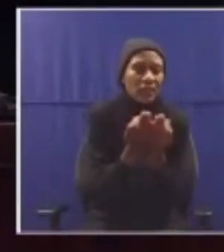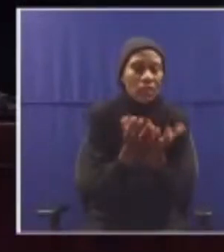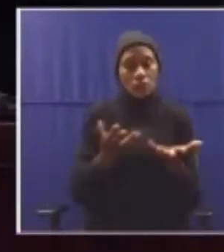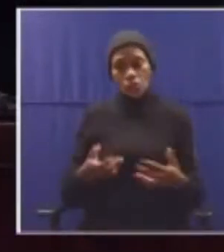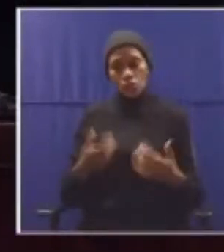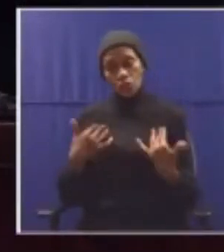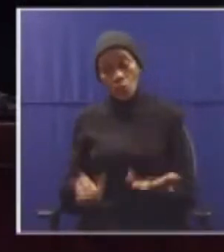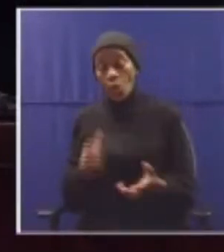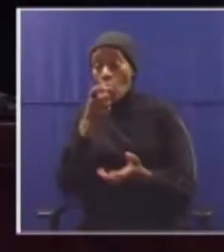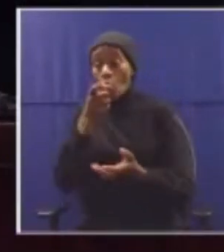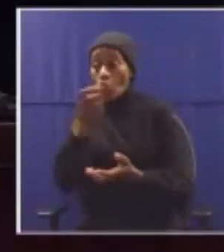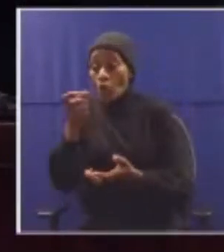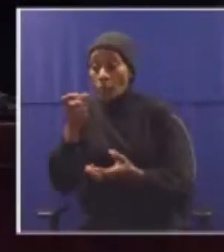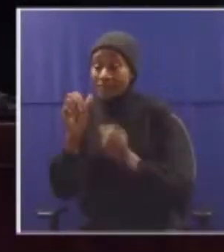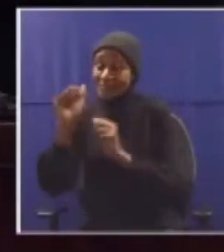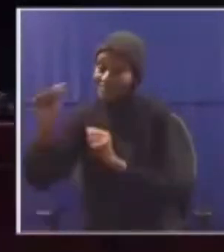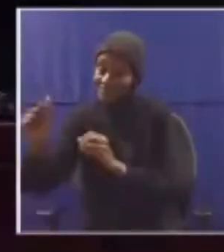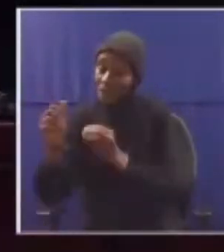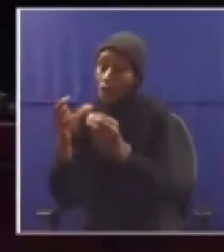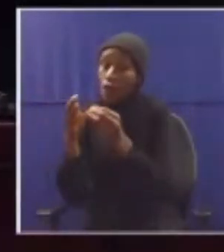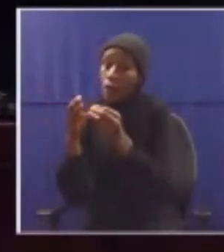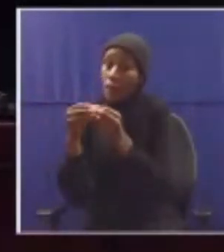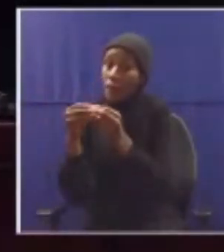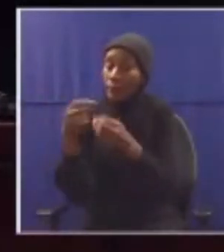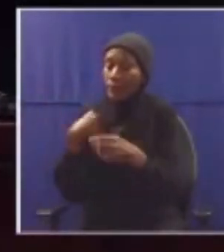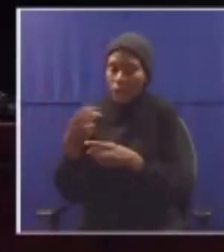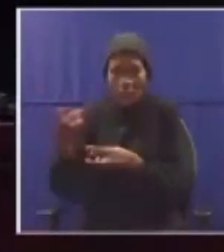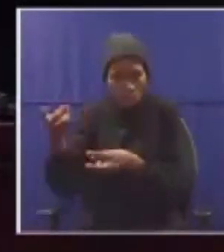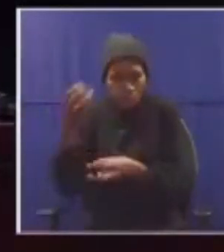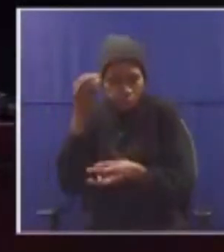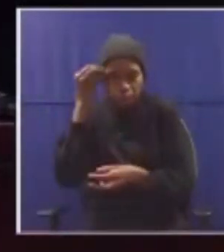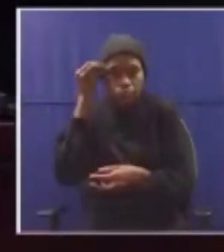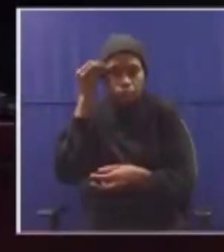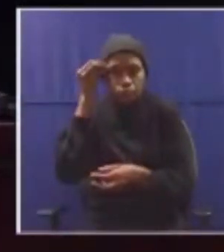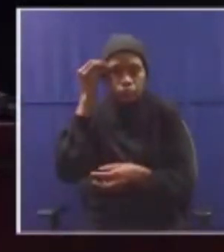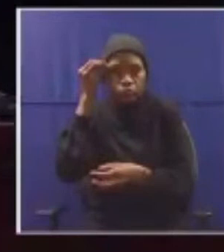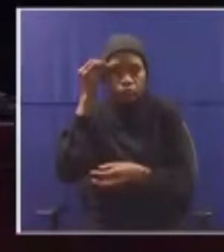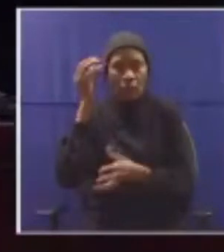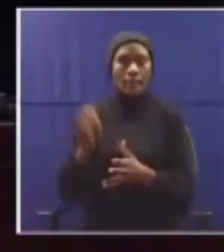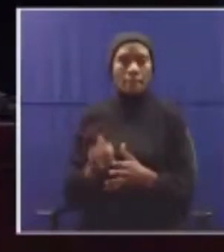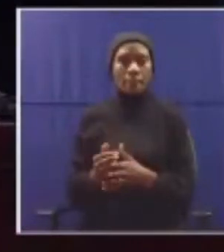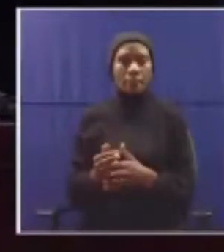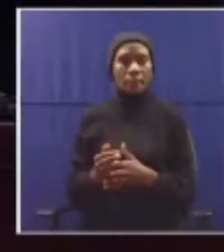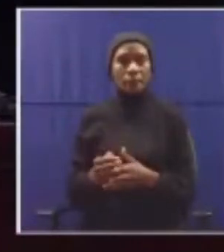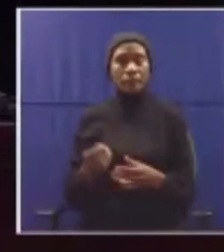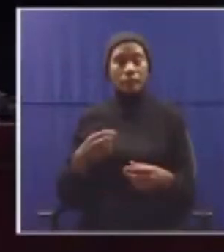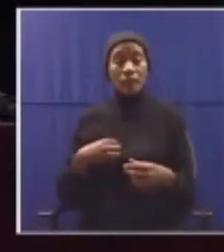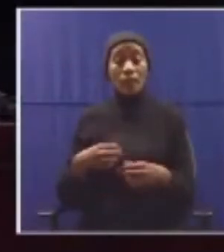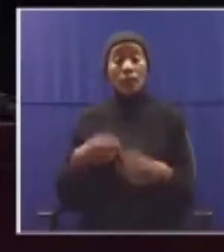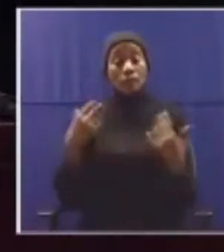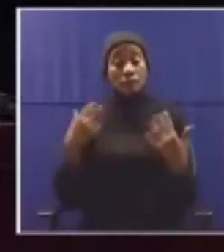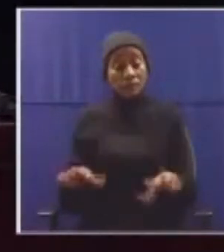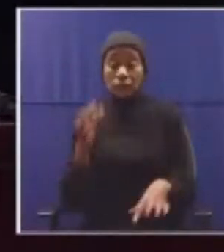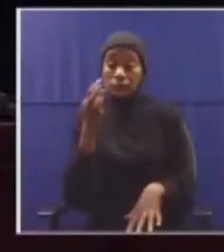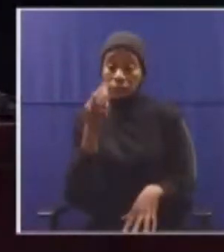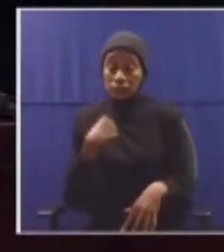Honorable Hanif very seriously. I did say earlier